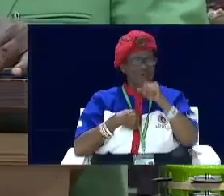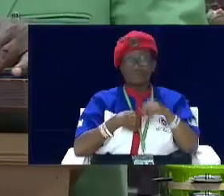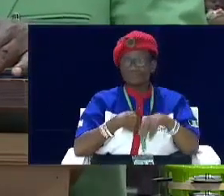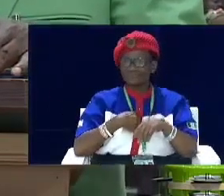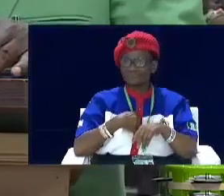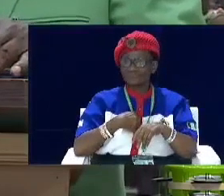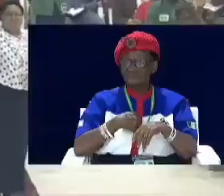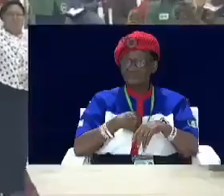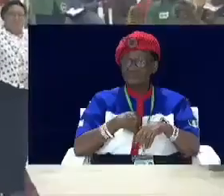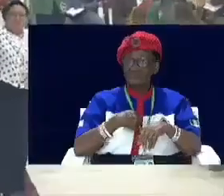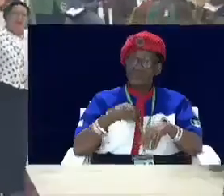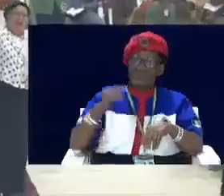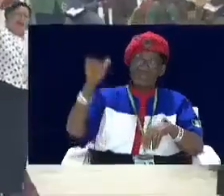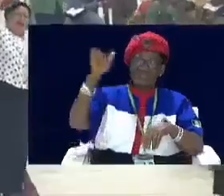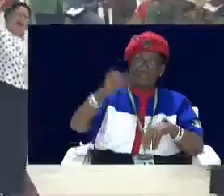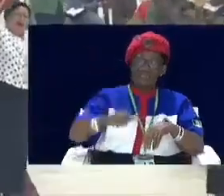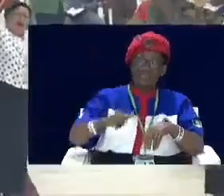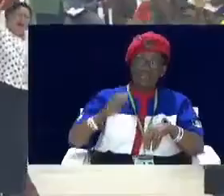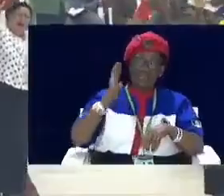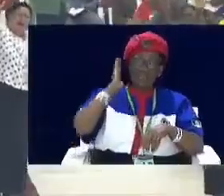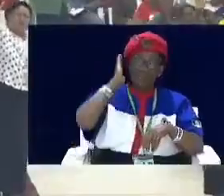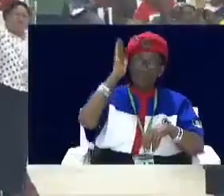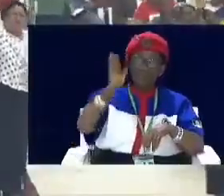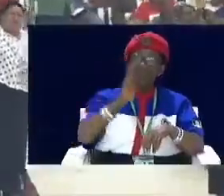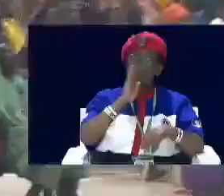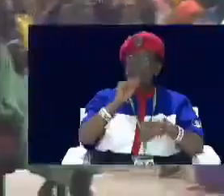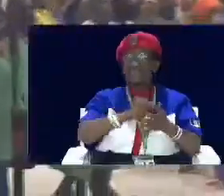They will be fried.